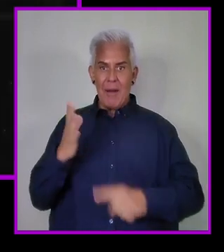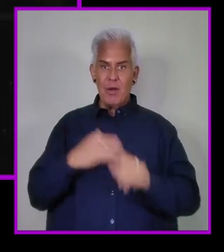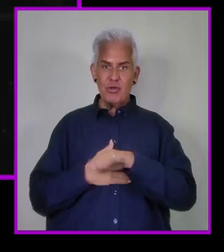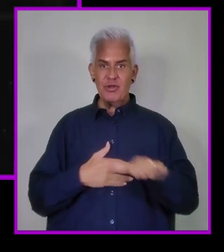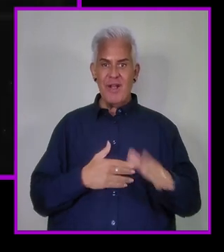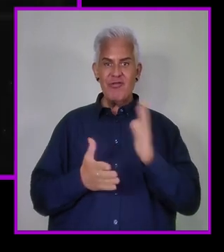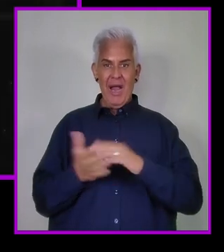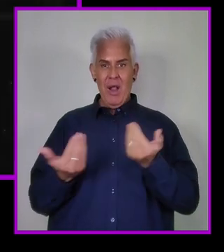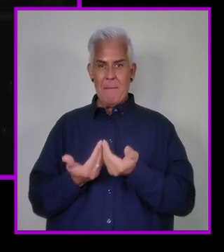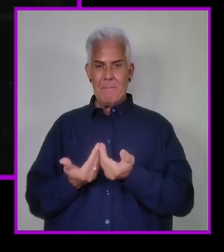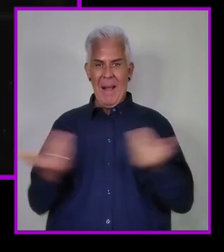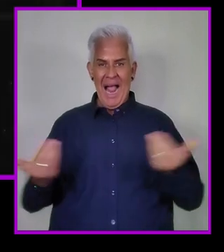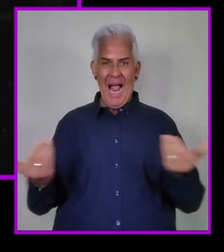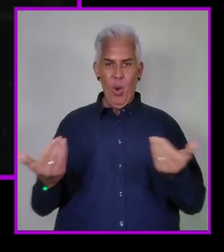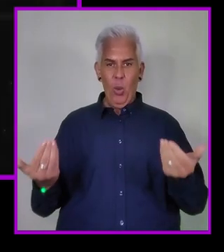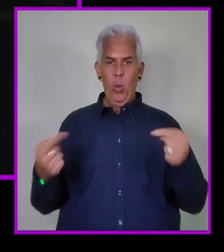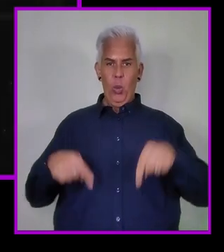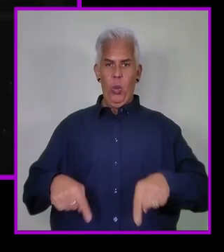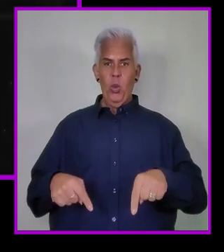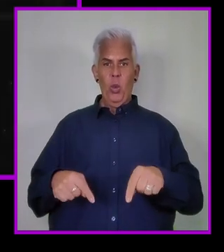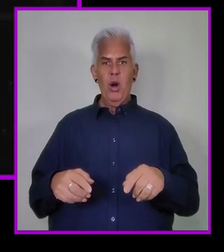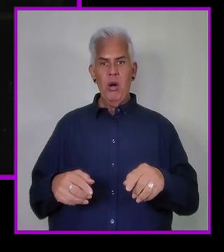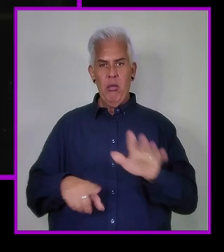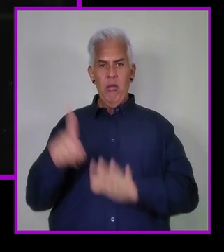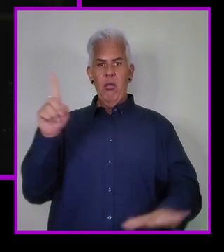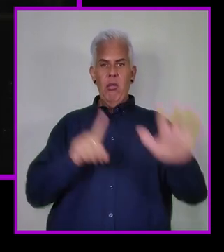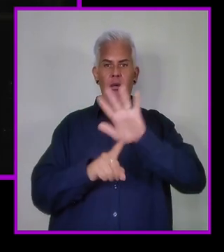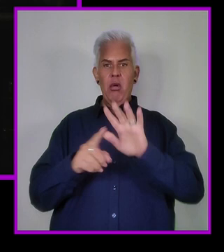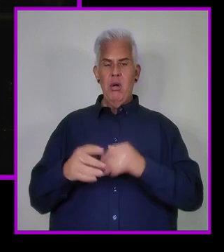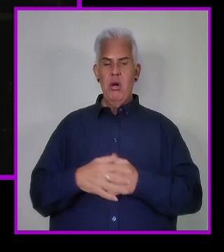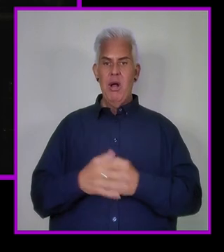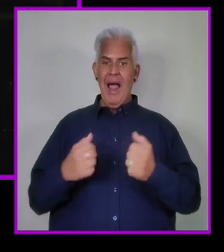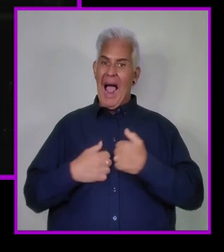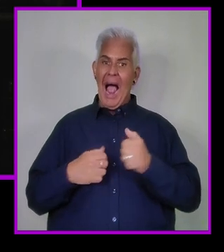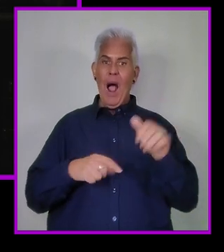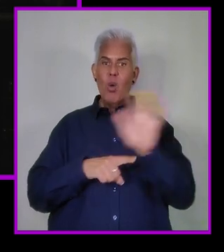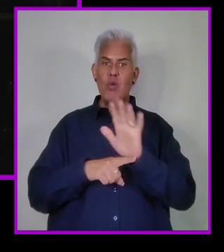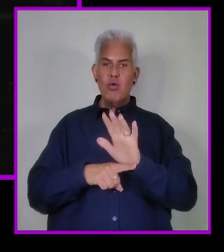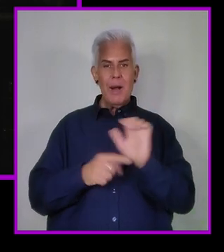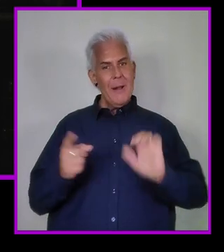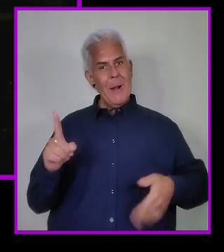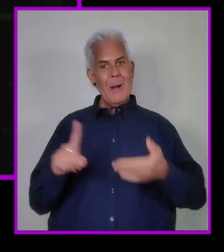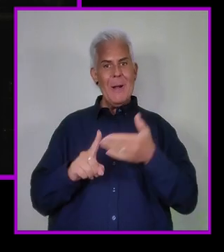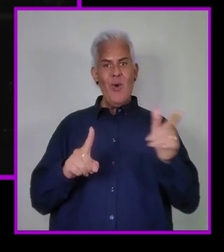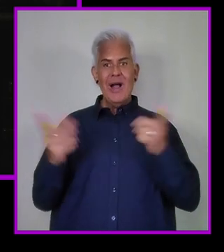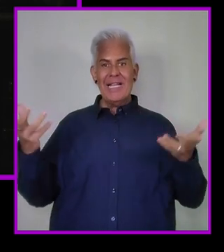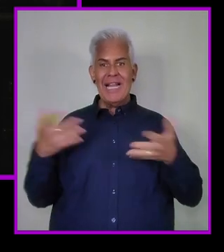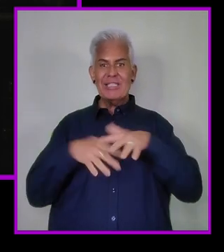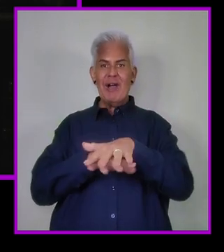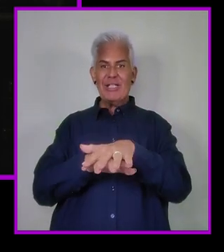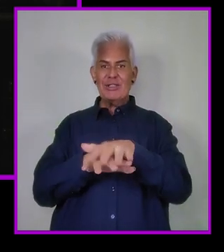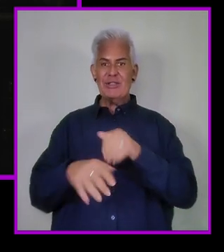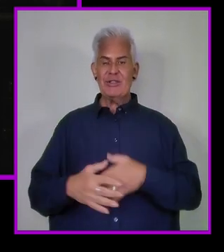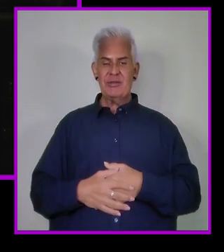much segregated in this country. And our program was all about integration. And we felt